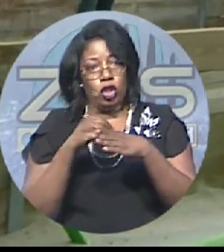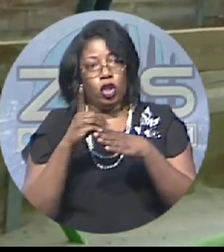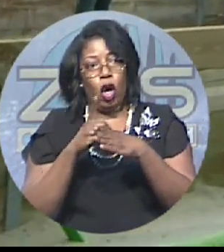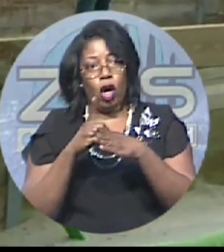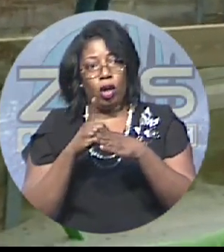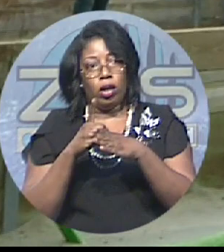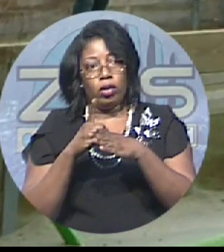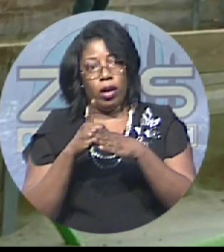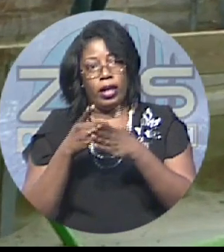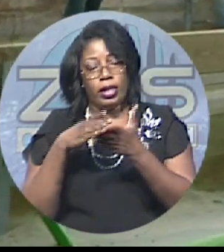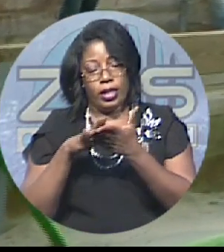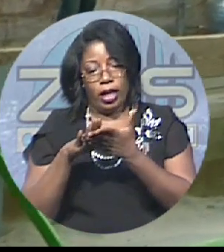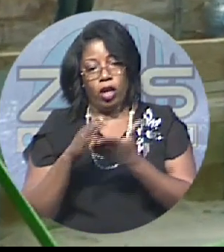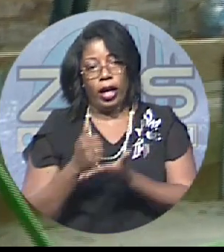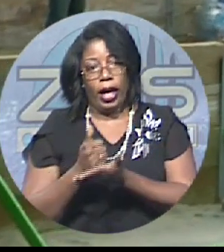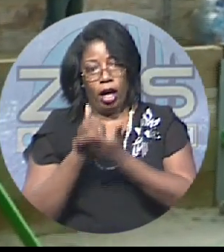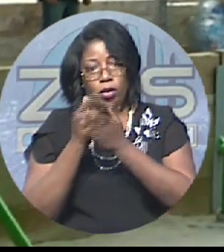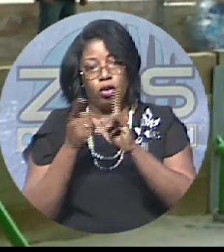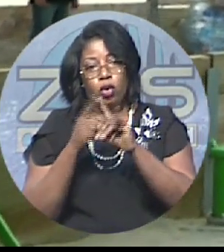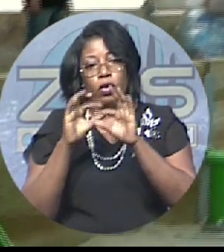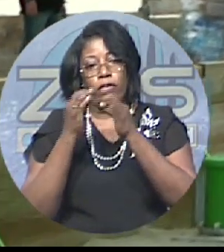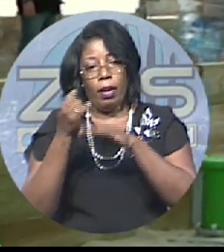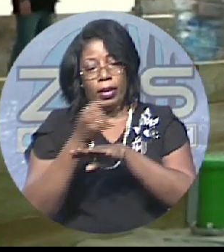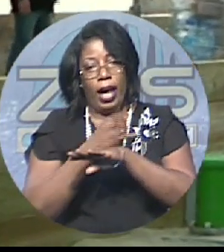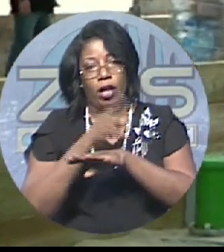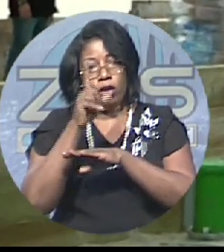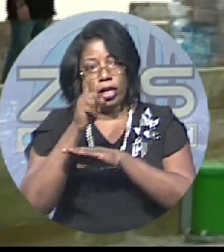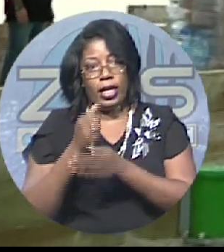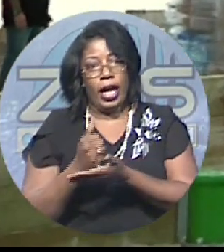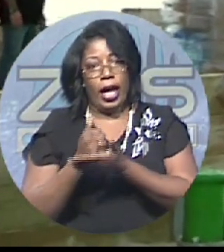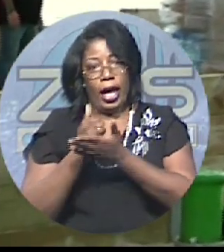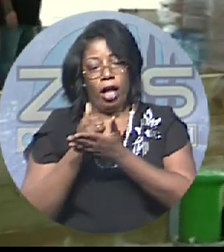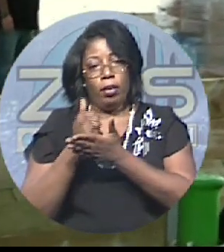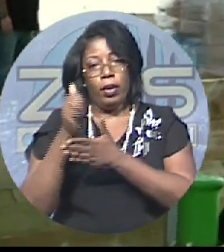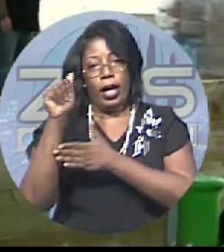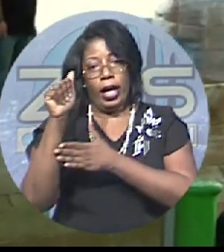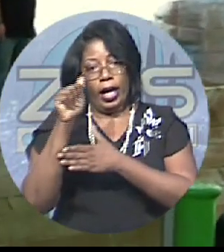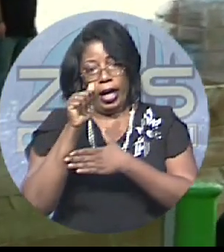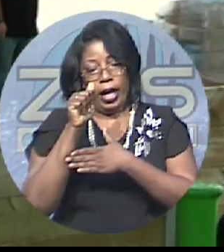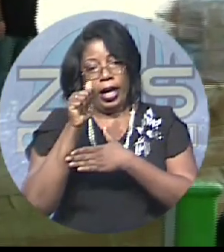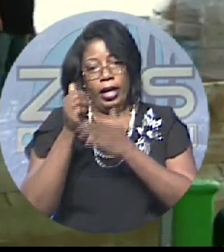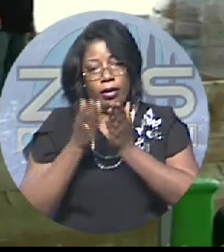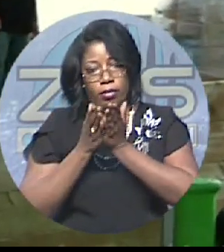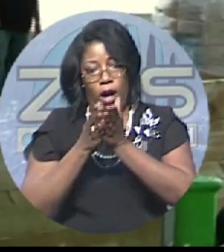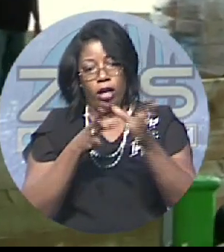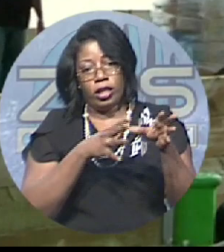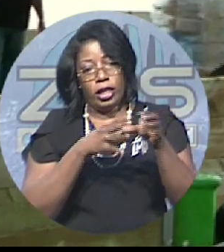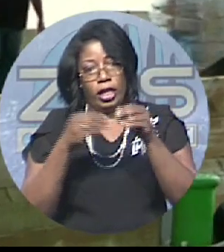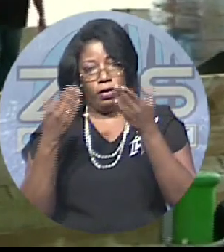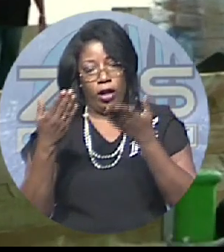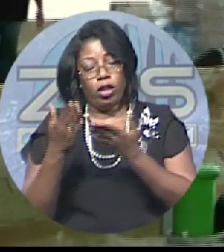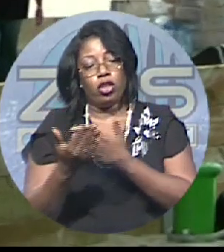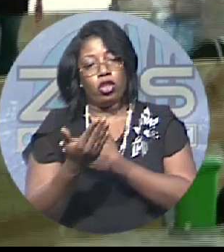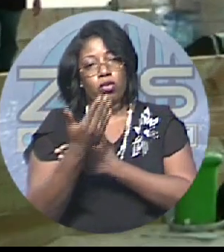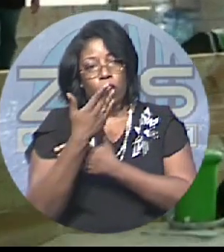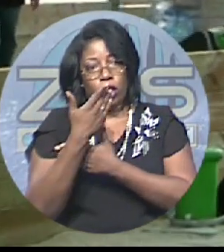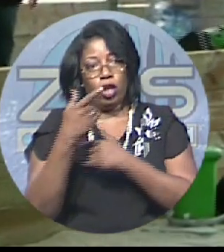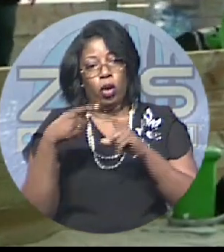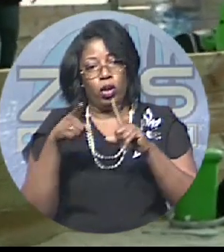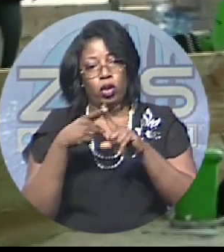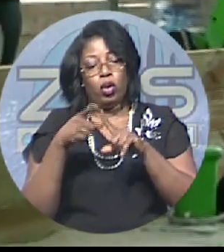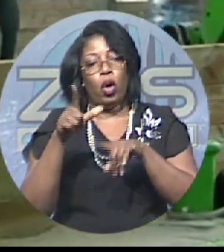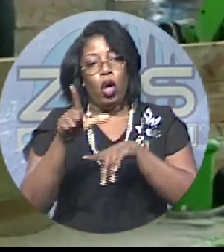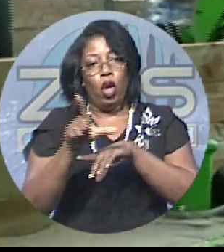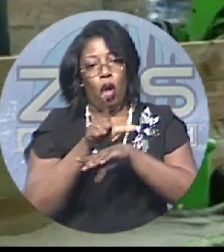to residents of the family island who need help. The AAA marine barge left the capital this morning with supplies headed into